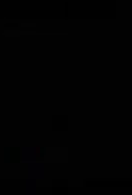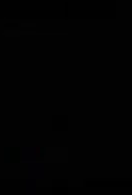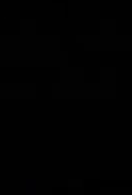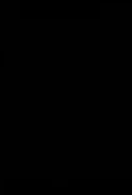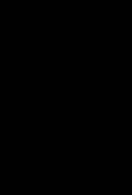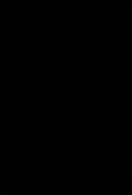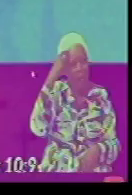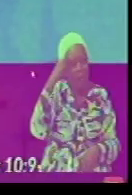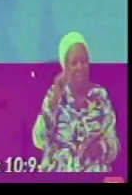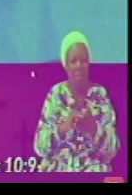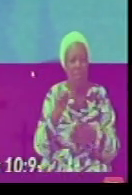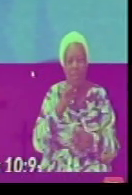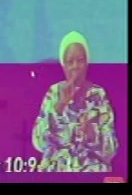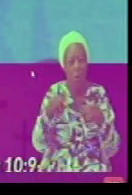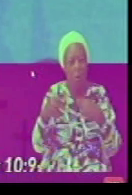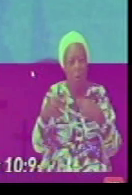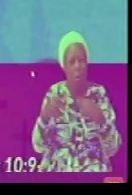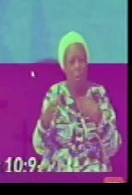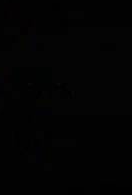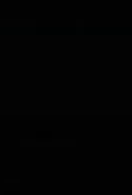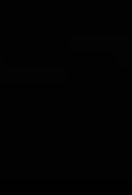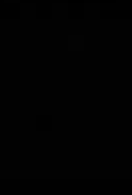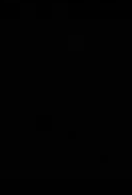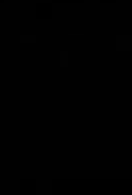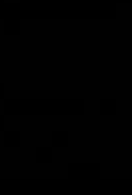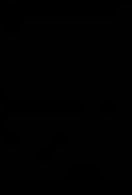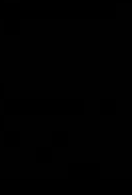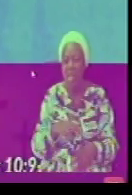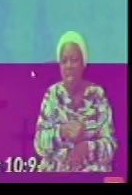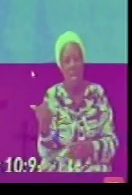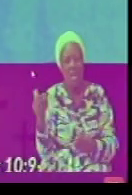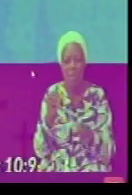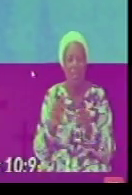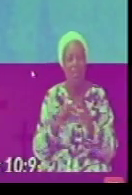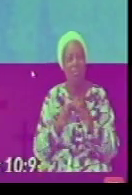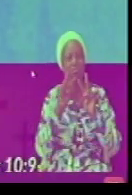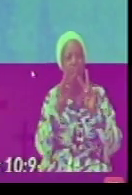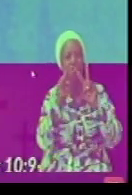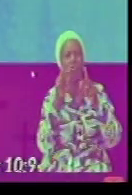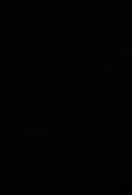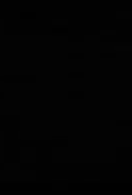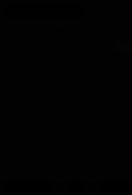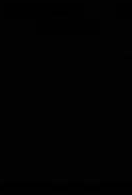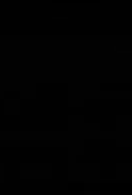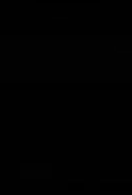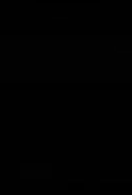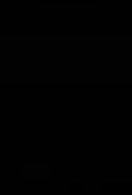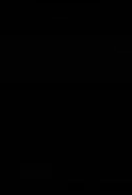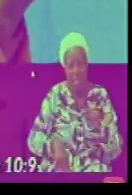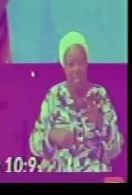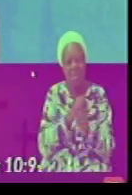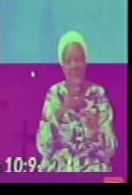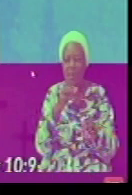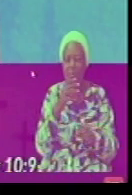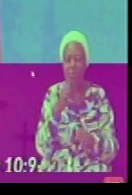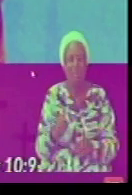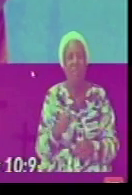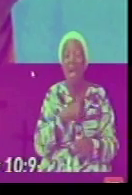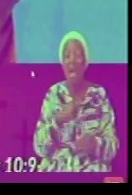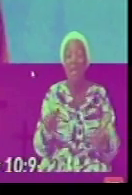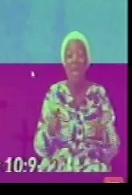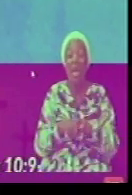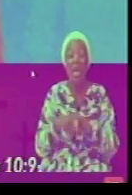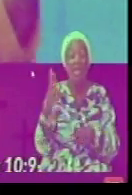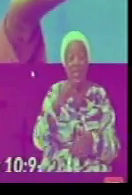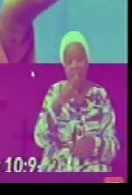ready their mind. You are not going to go into those evil things anymore. And then they looked up to the